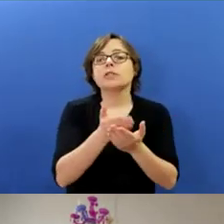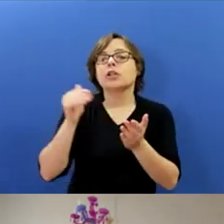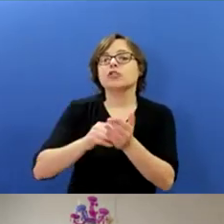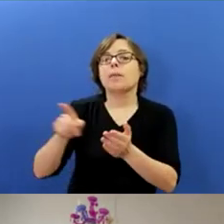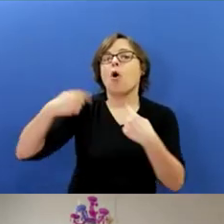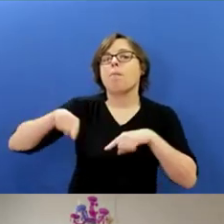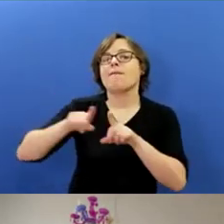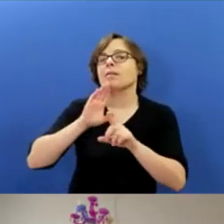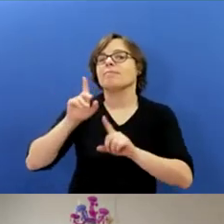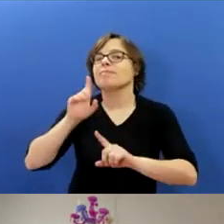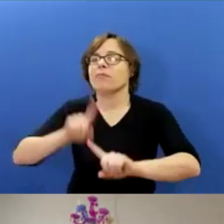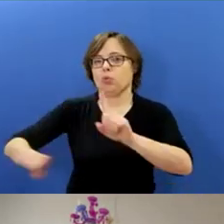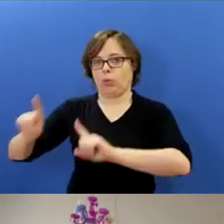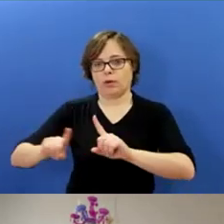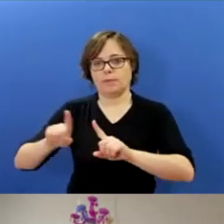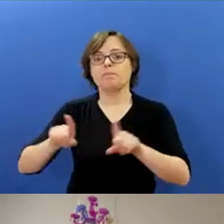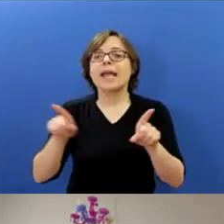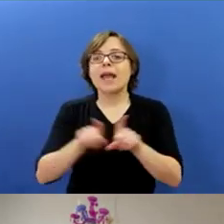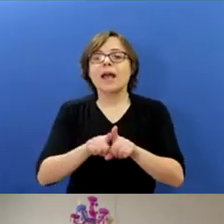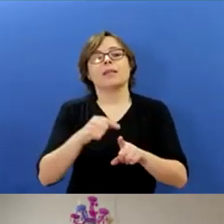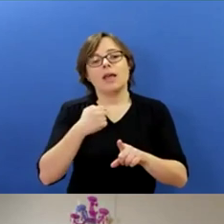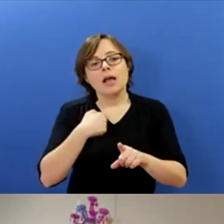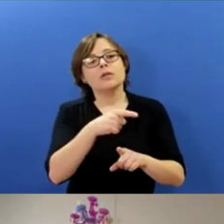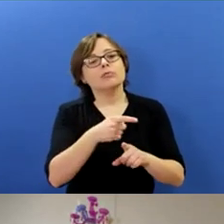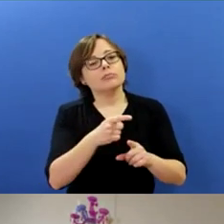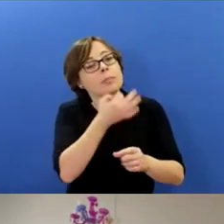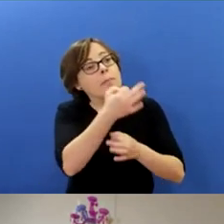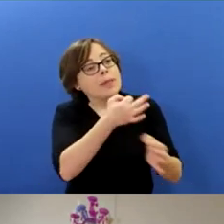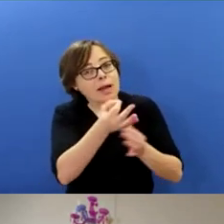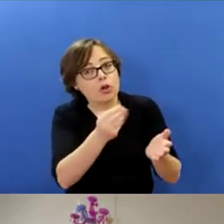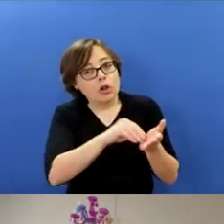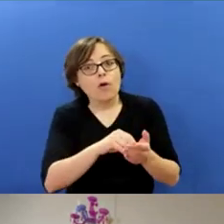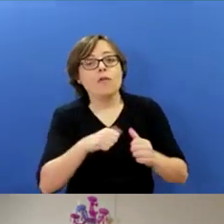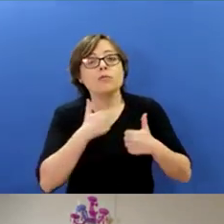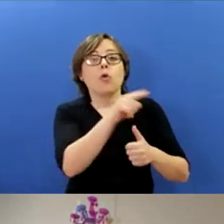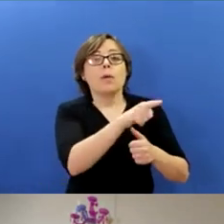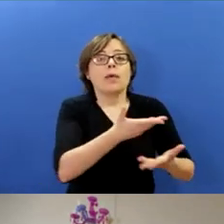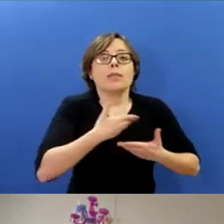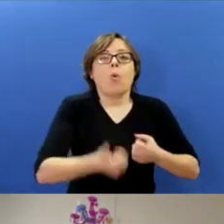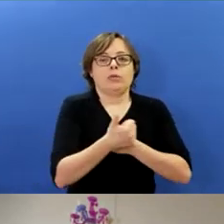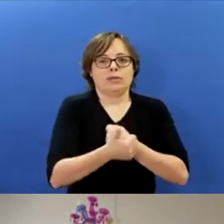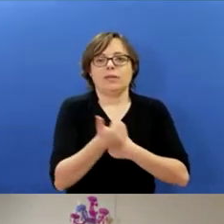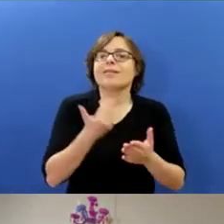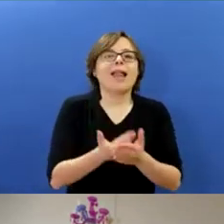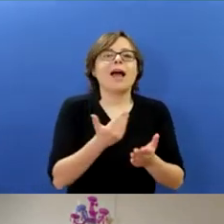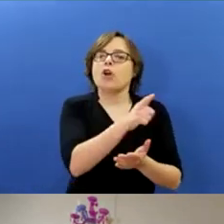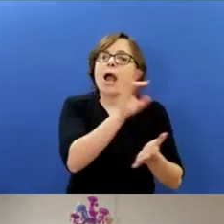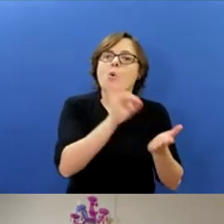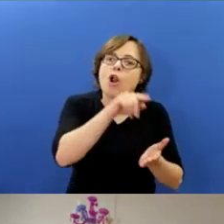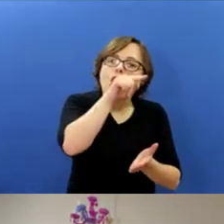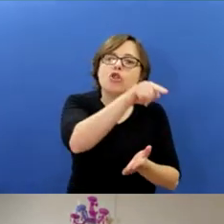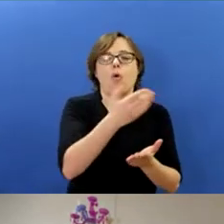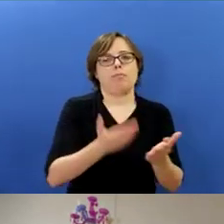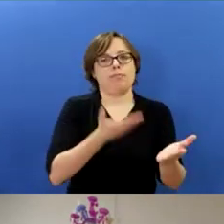recommendation, beginning a phrase with "it is important because." So they give the recommendation and they justify